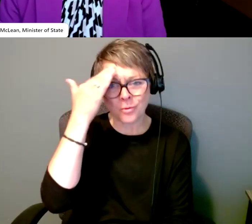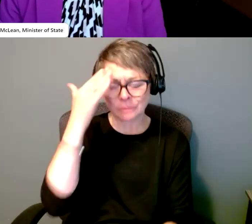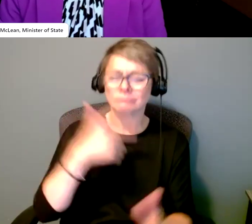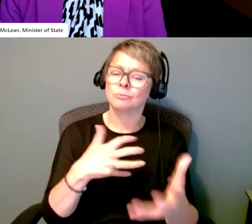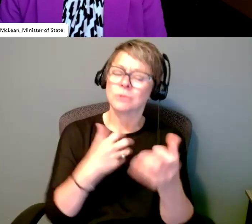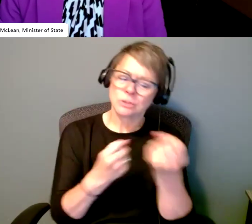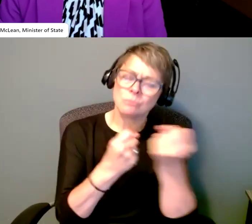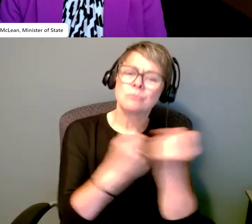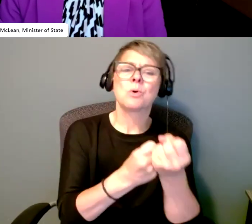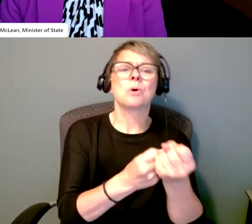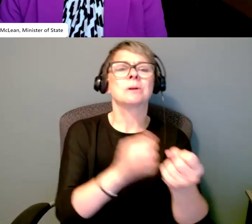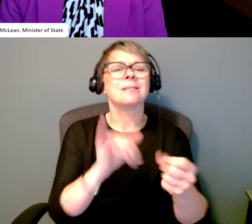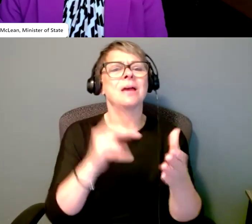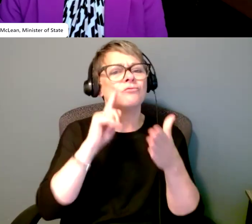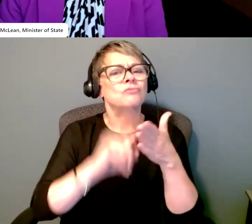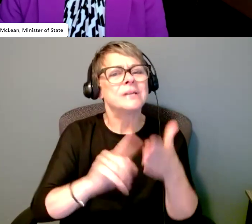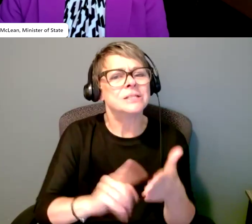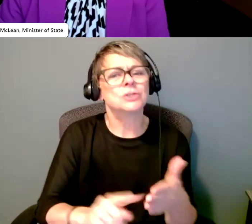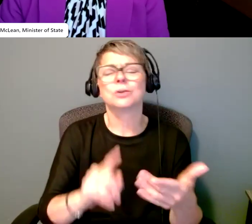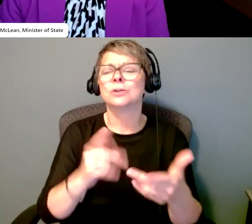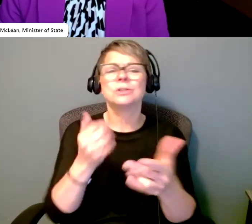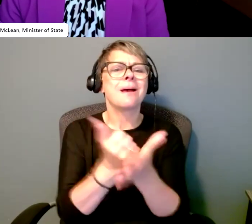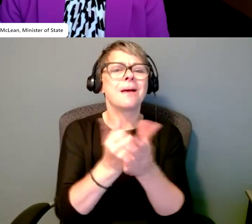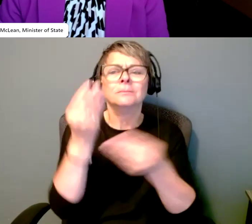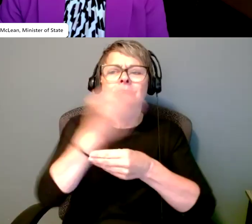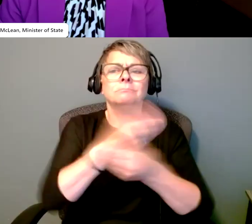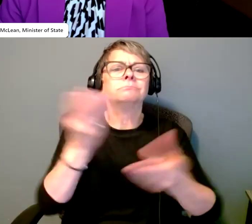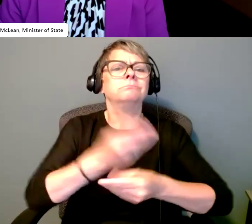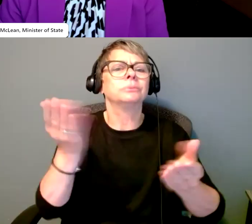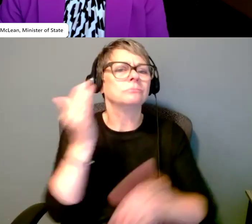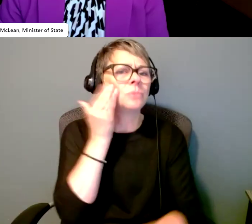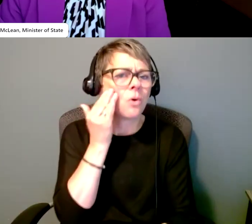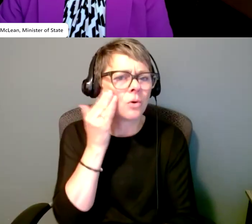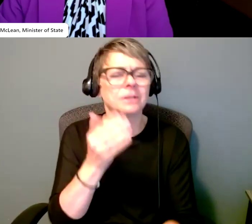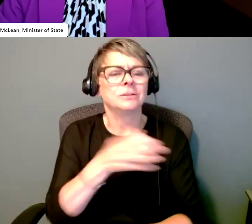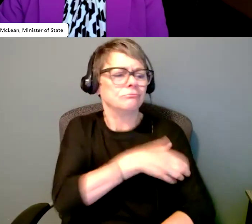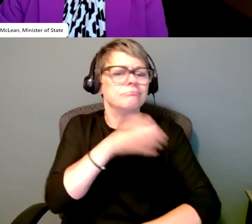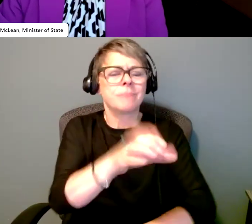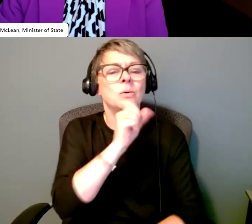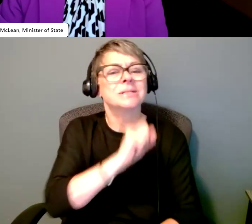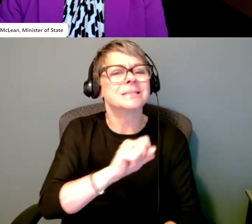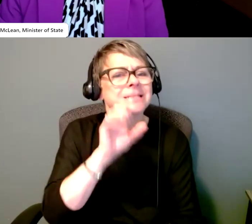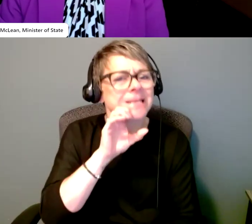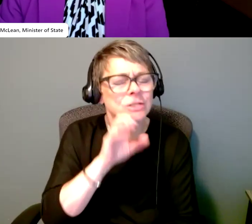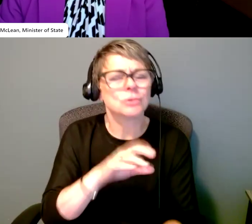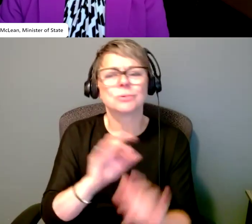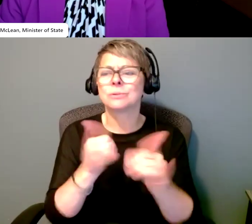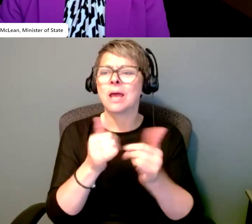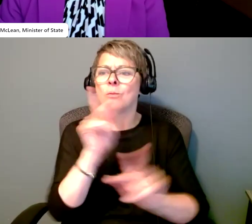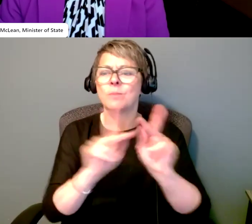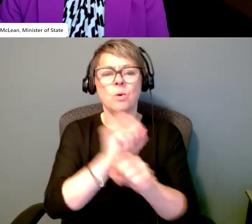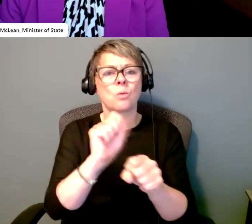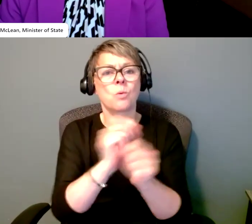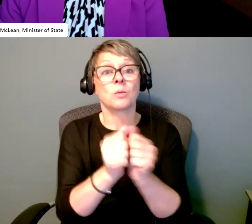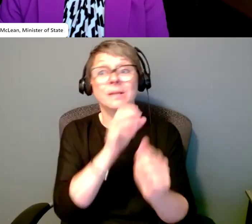and research, dissemination of knowledge, and empower other seniors and those working in the field of aging to continue promoting